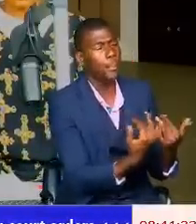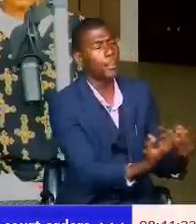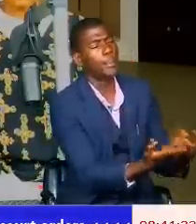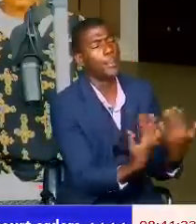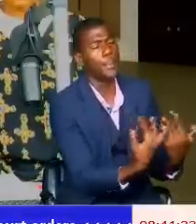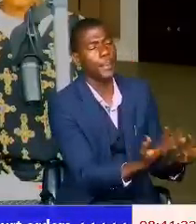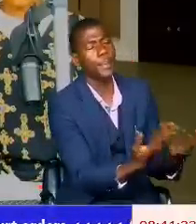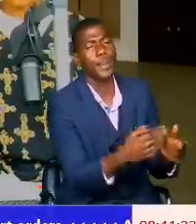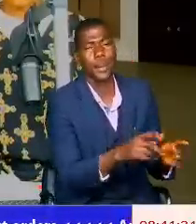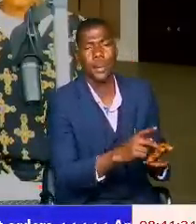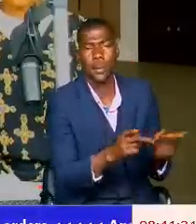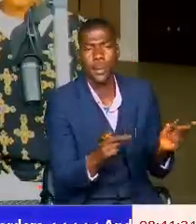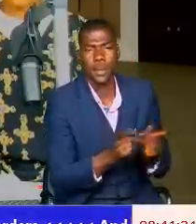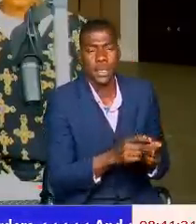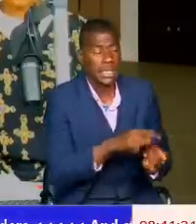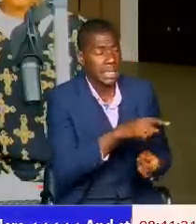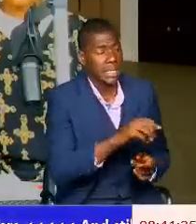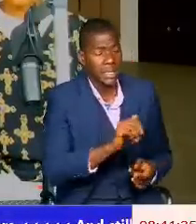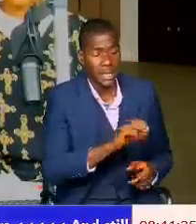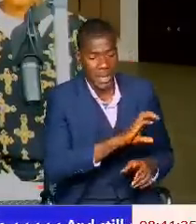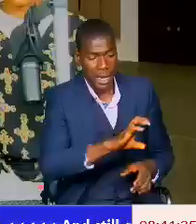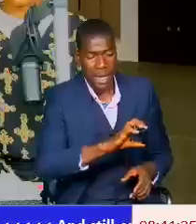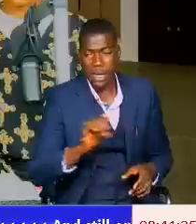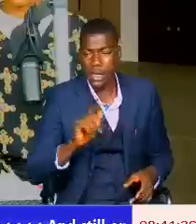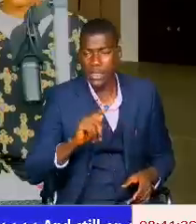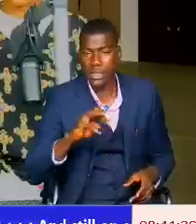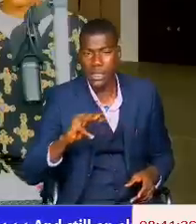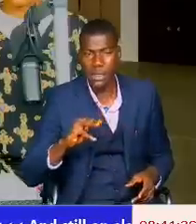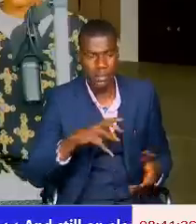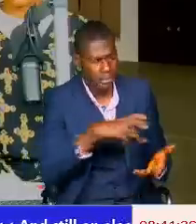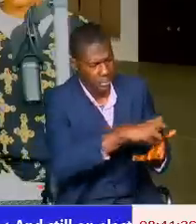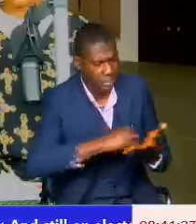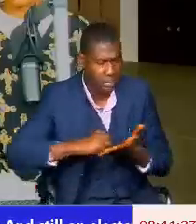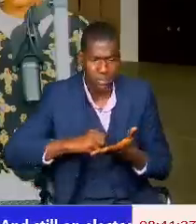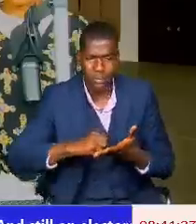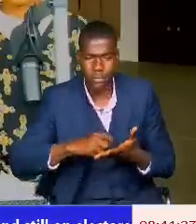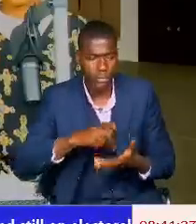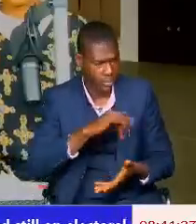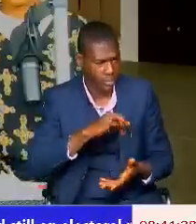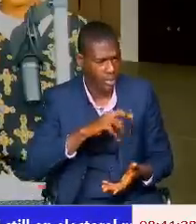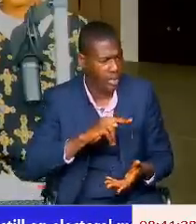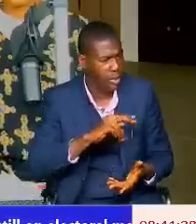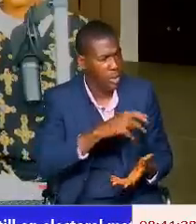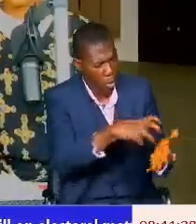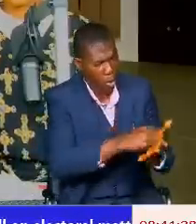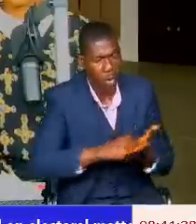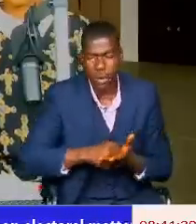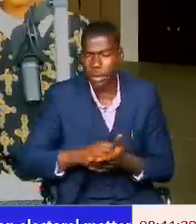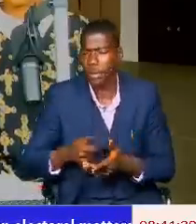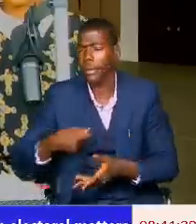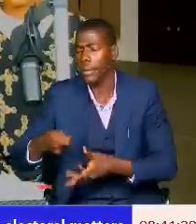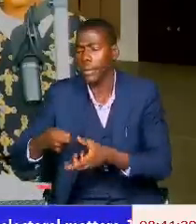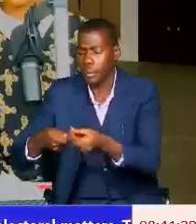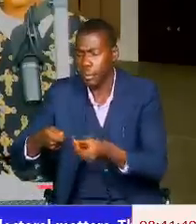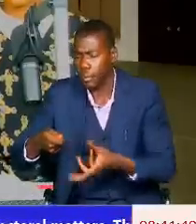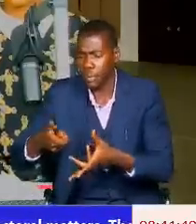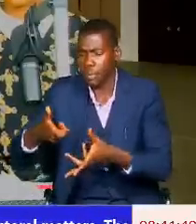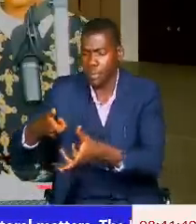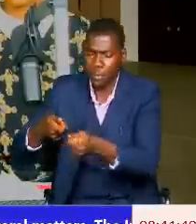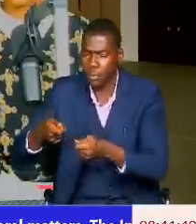ATM, collect PIN number, go withdraw money, come back. Do you know that this Mopol woman go to the